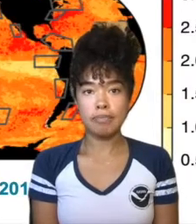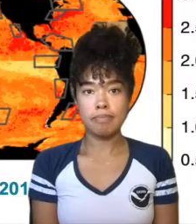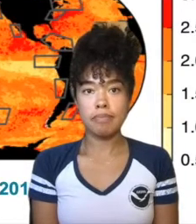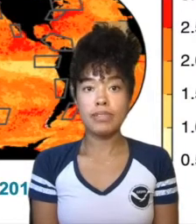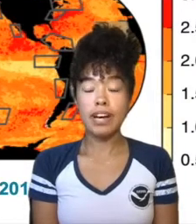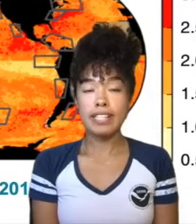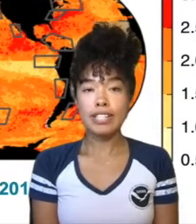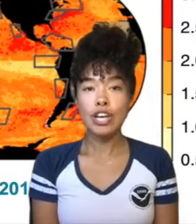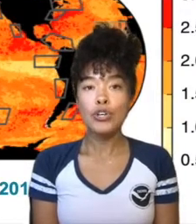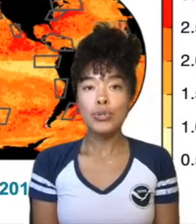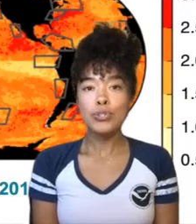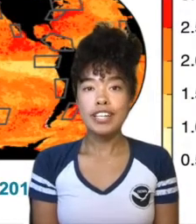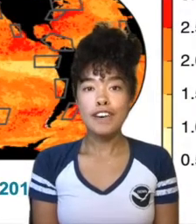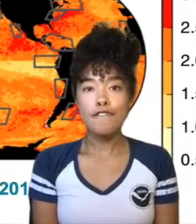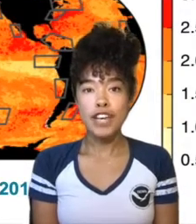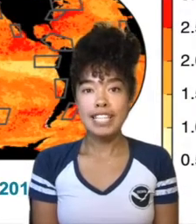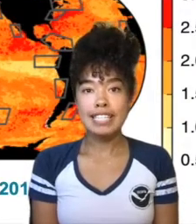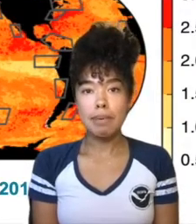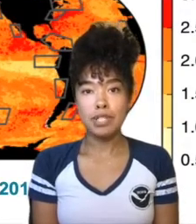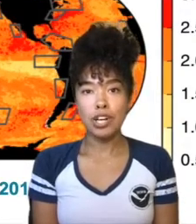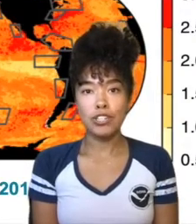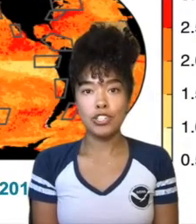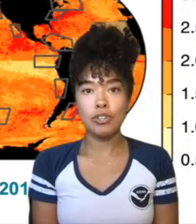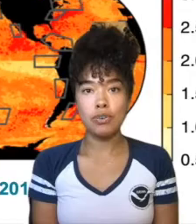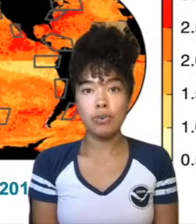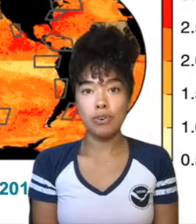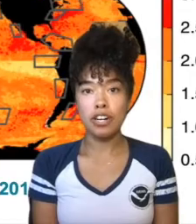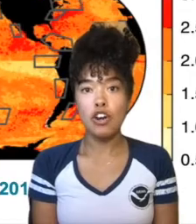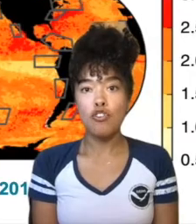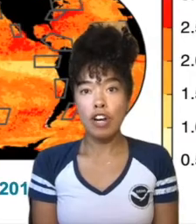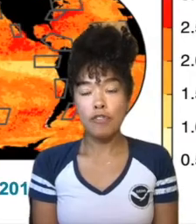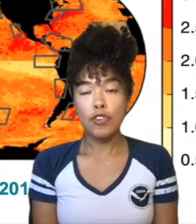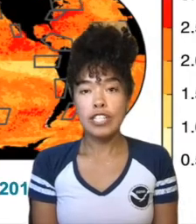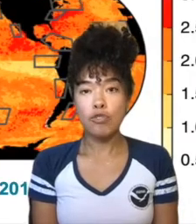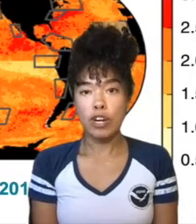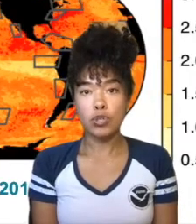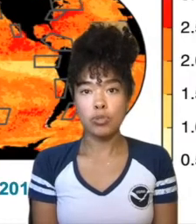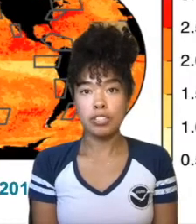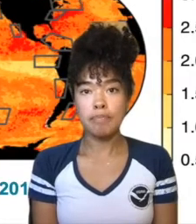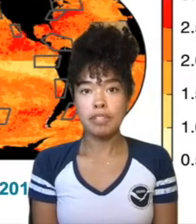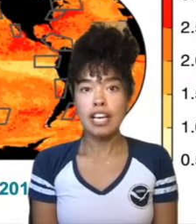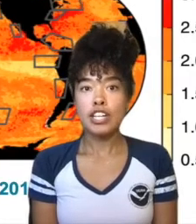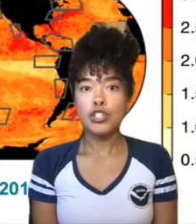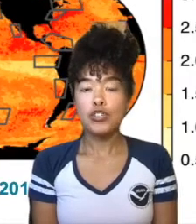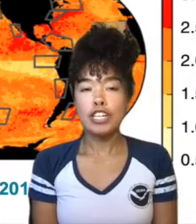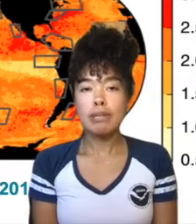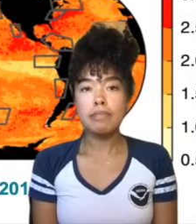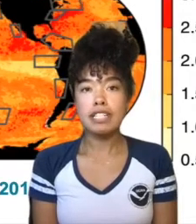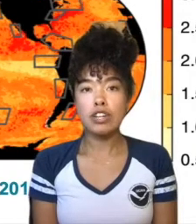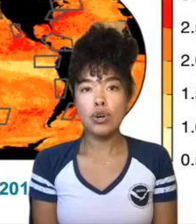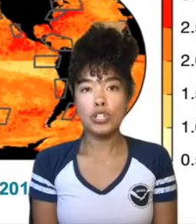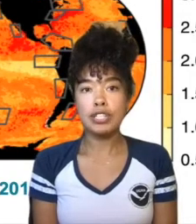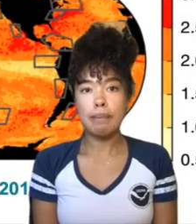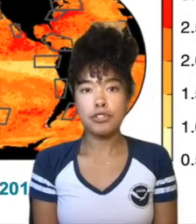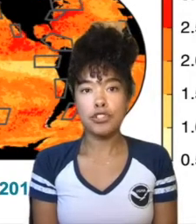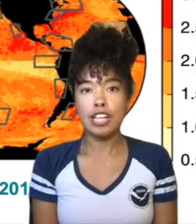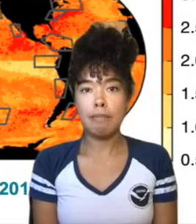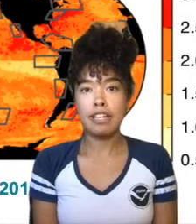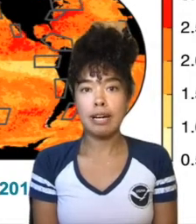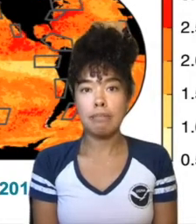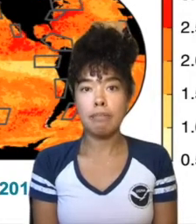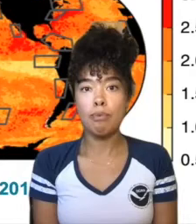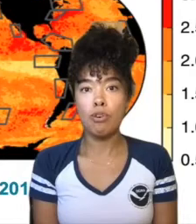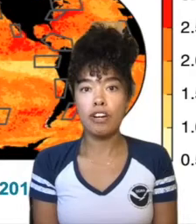changing. Thus, using a fixed climatology or reference threshold, extremes in ocean temperatures